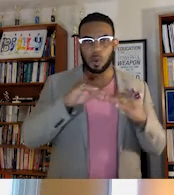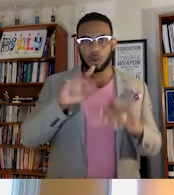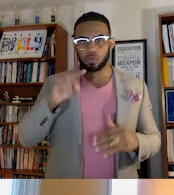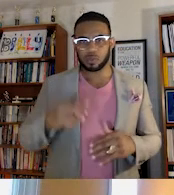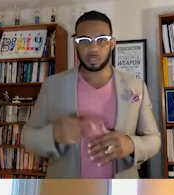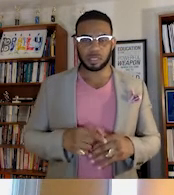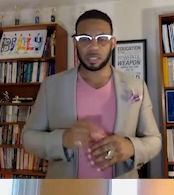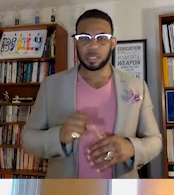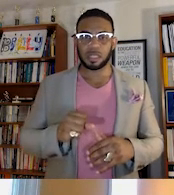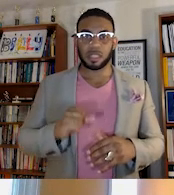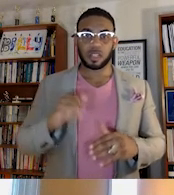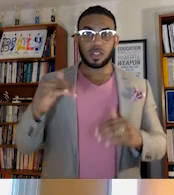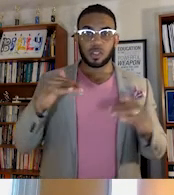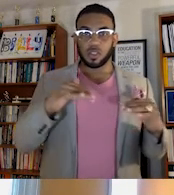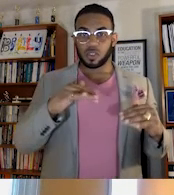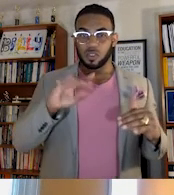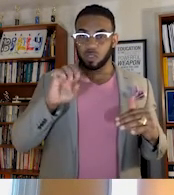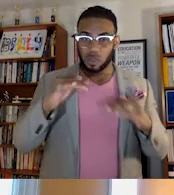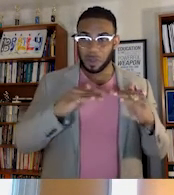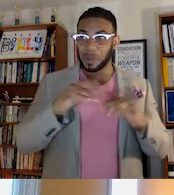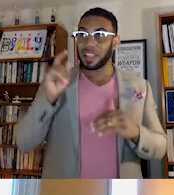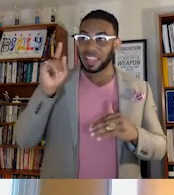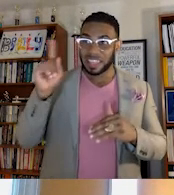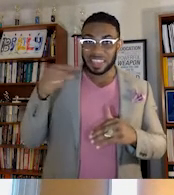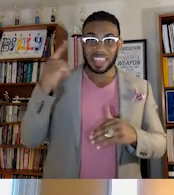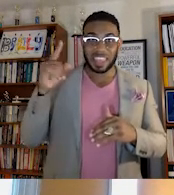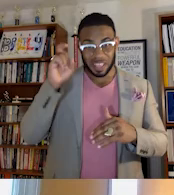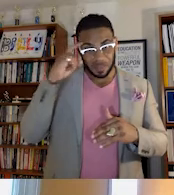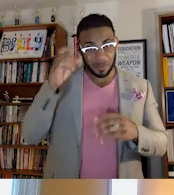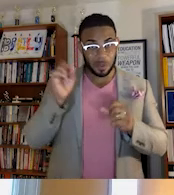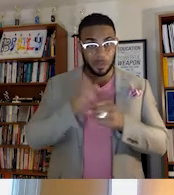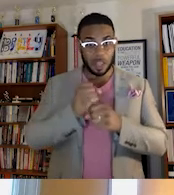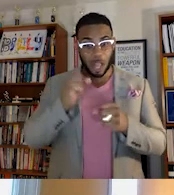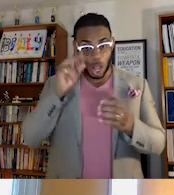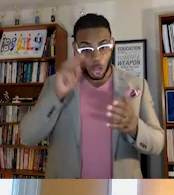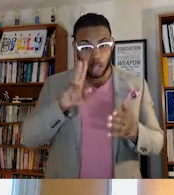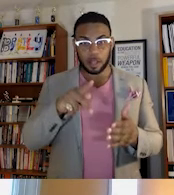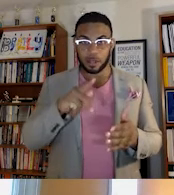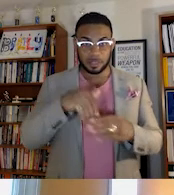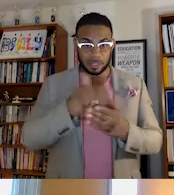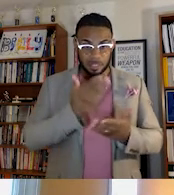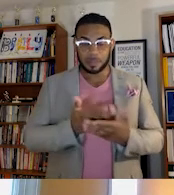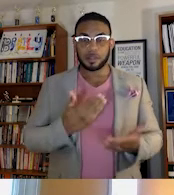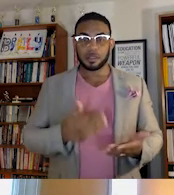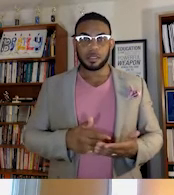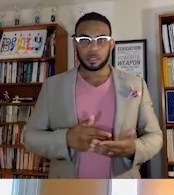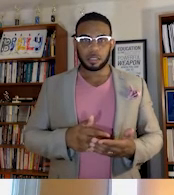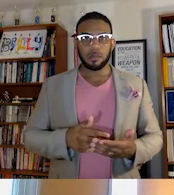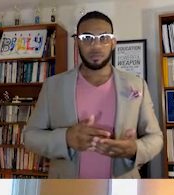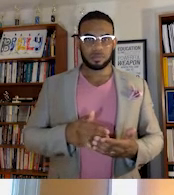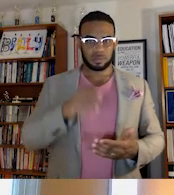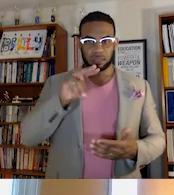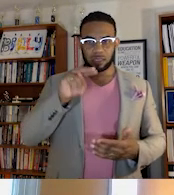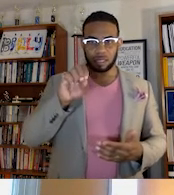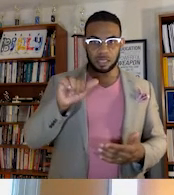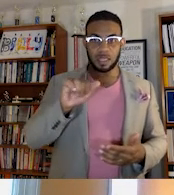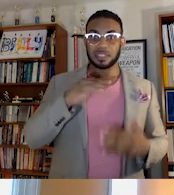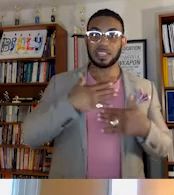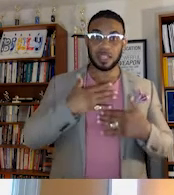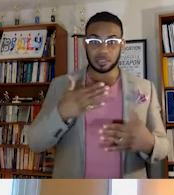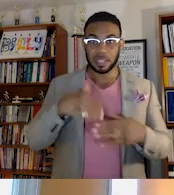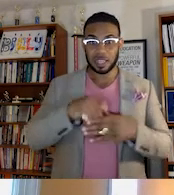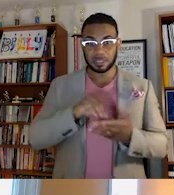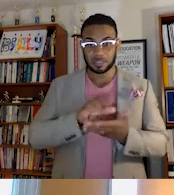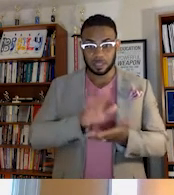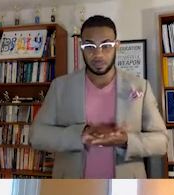That the drug problem they created. Look it up. The NSA admitted in